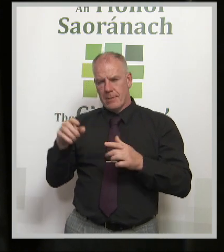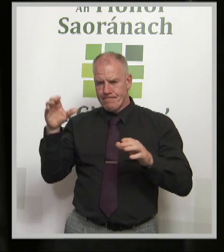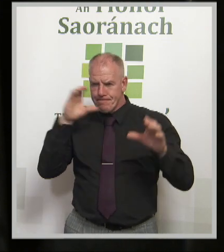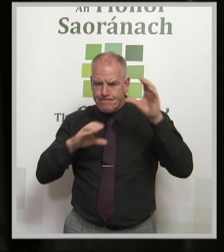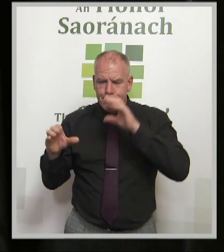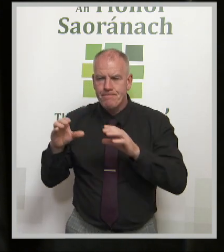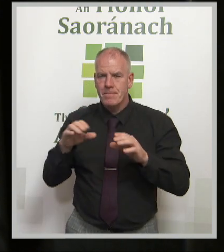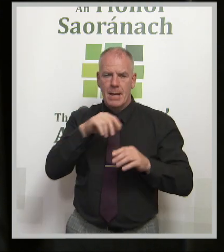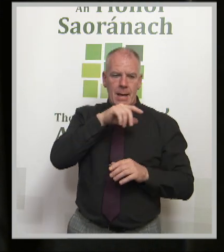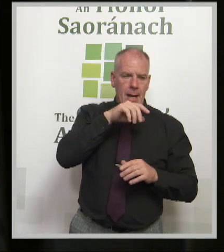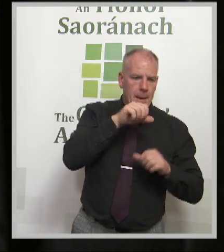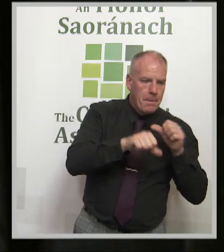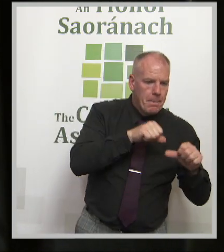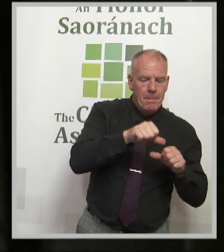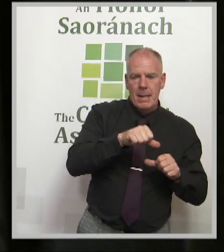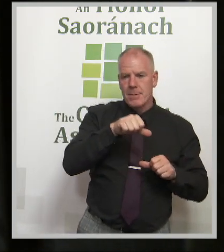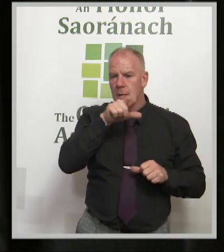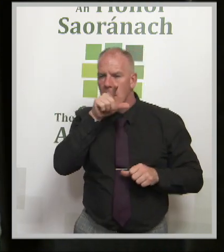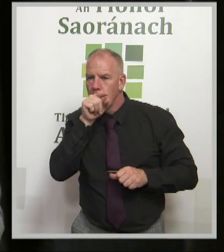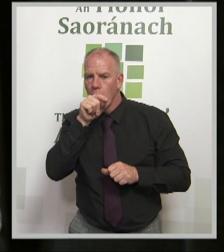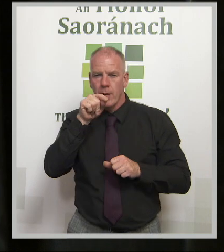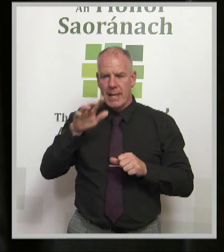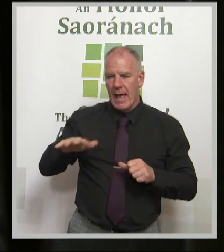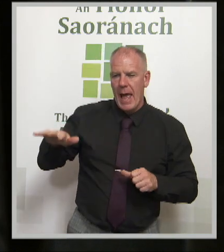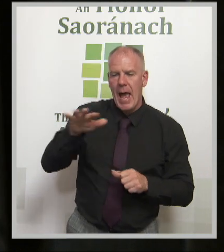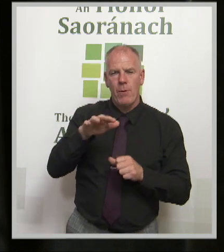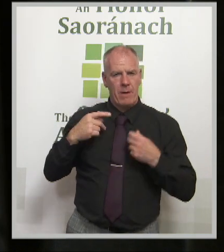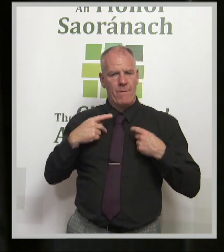the habitats, to restore them